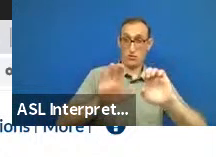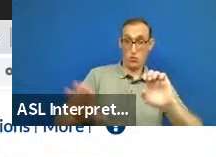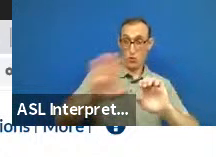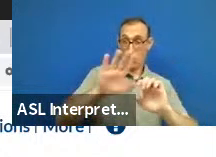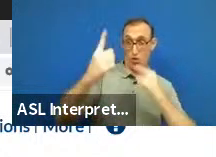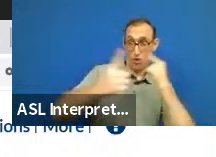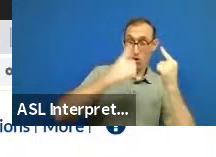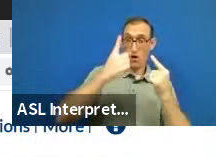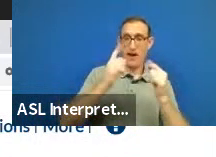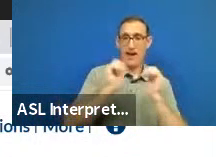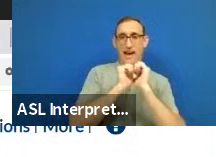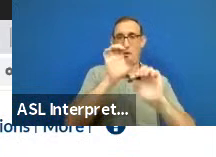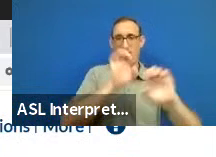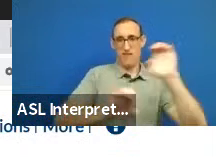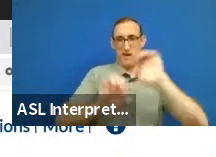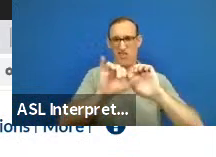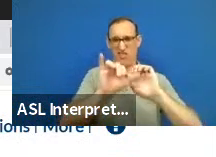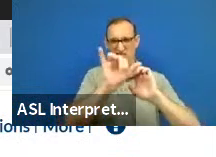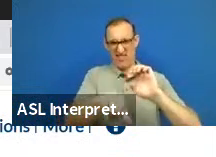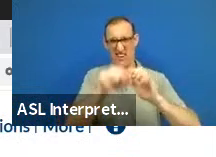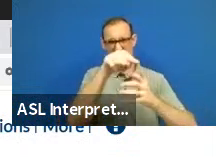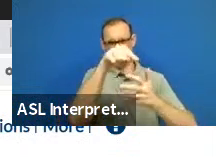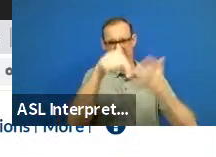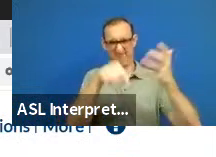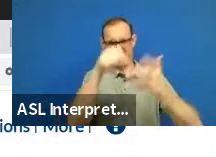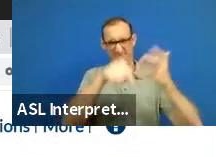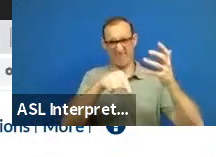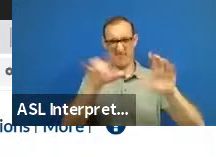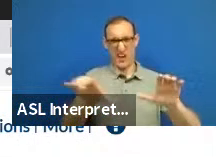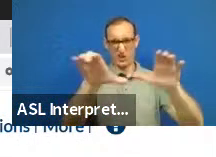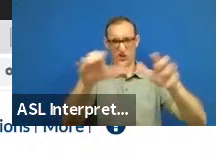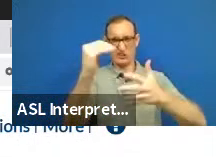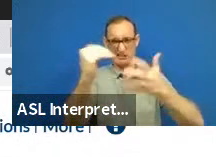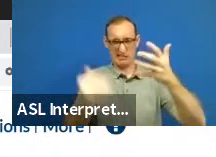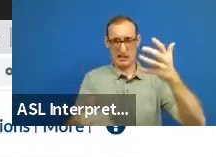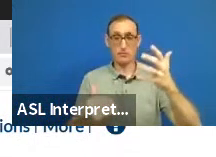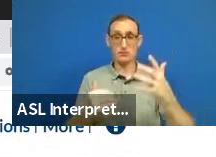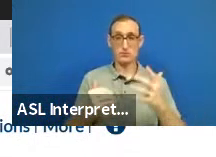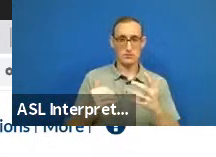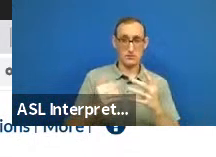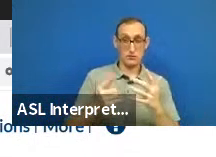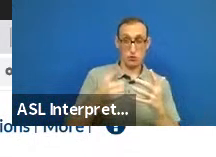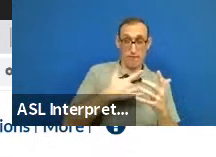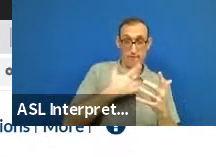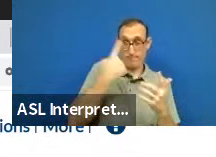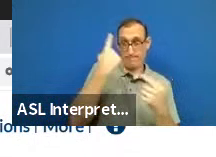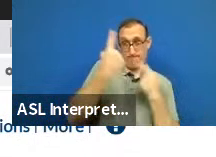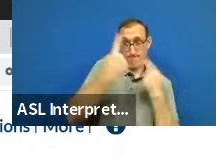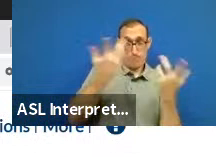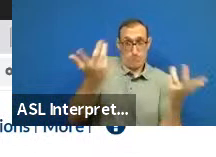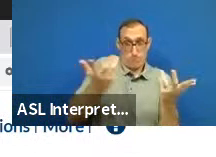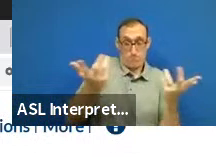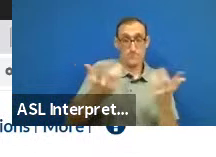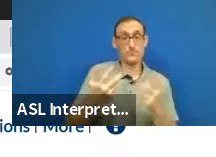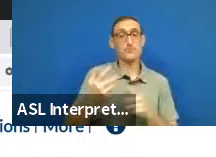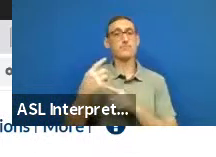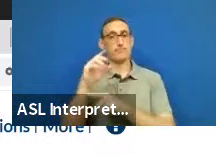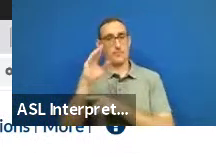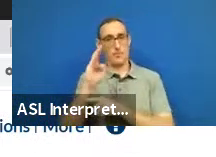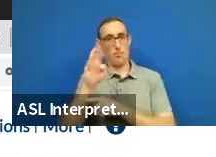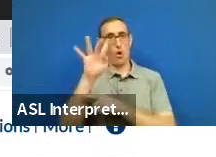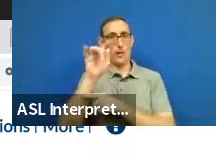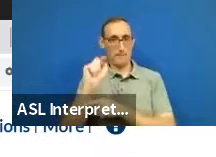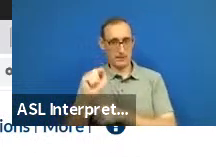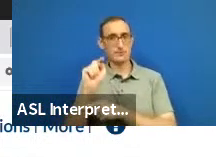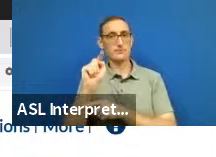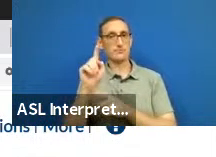these action steps? Mr. Barlament has identified two things. One is the self-assessment, which seems to be one of the most natural